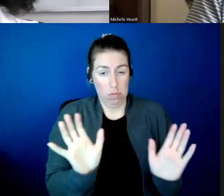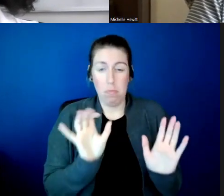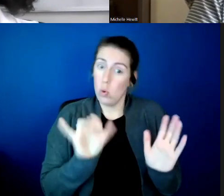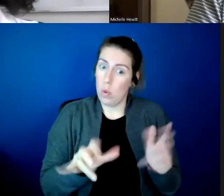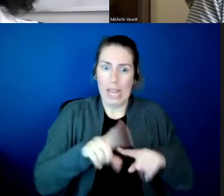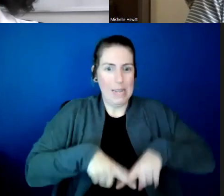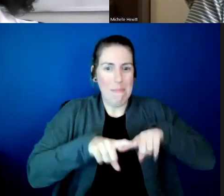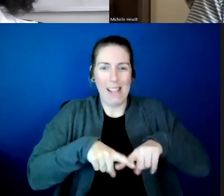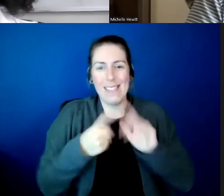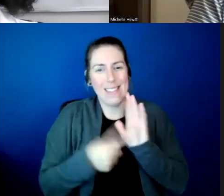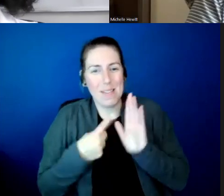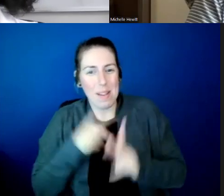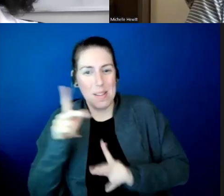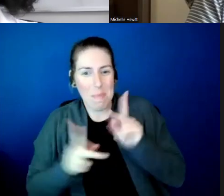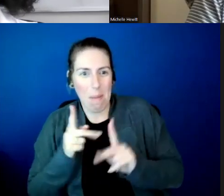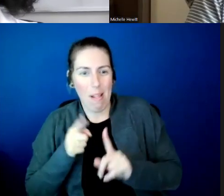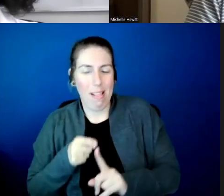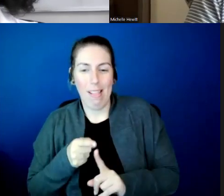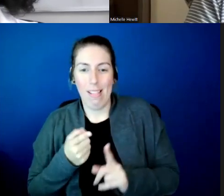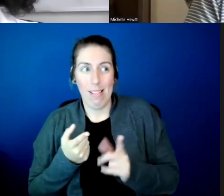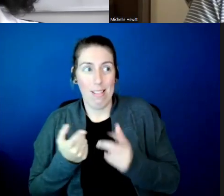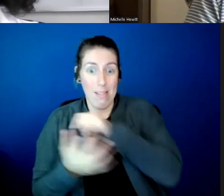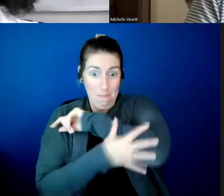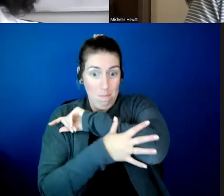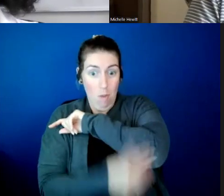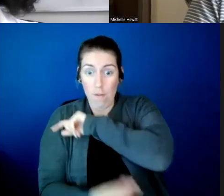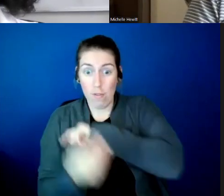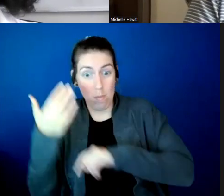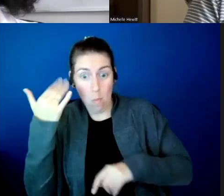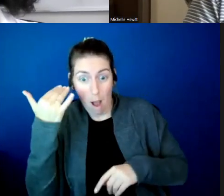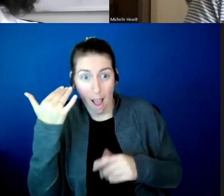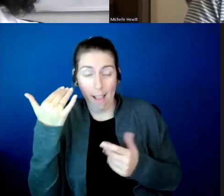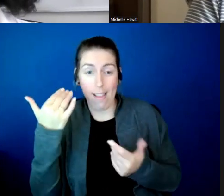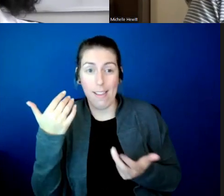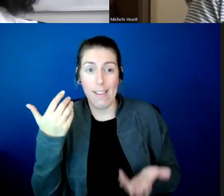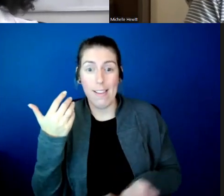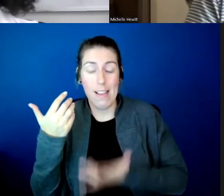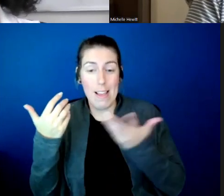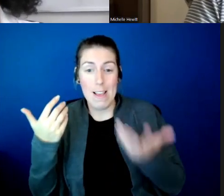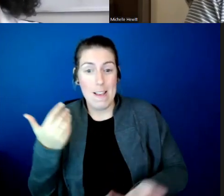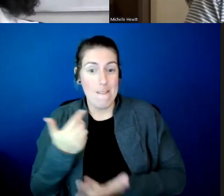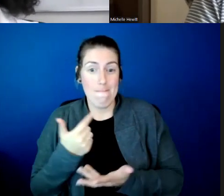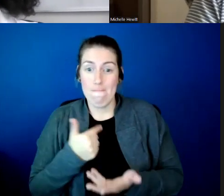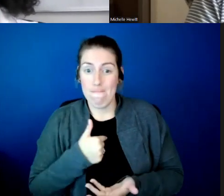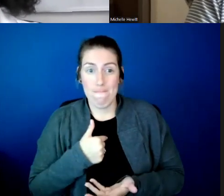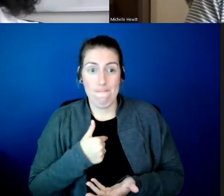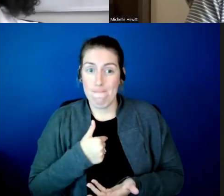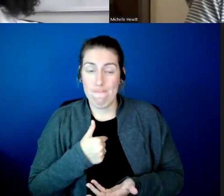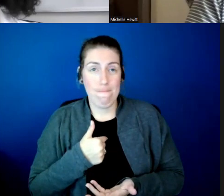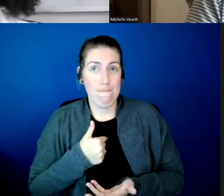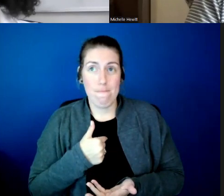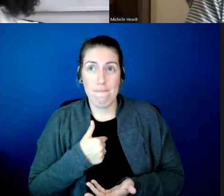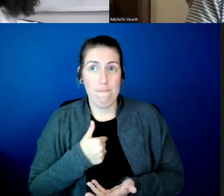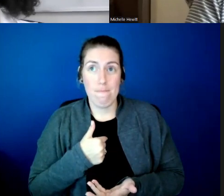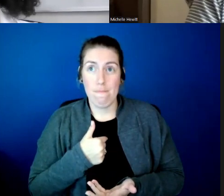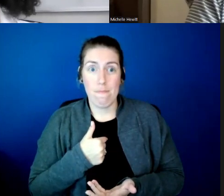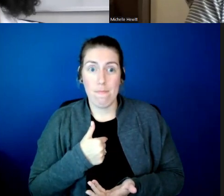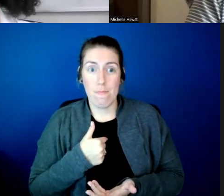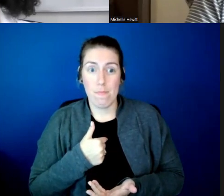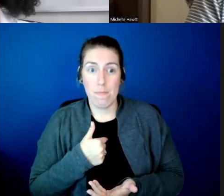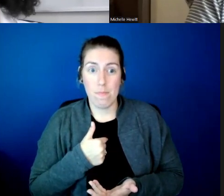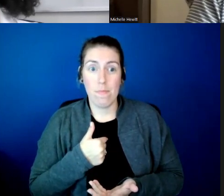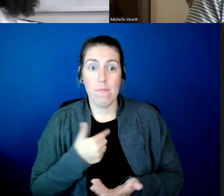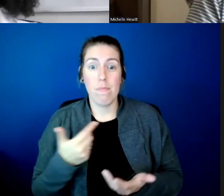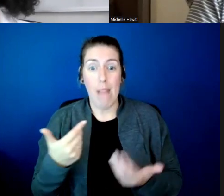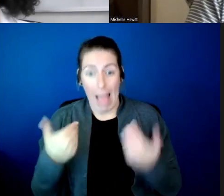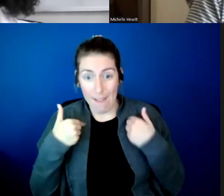know, with disabilities who are in poverty, it's because they are never, you know, they either require an injury or a